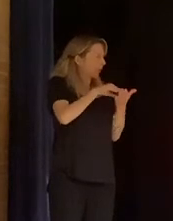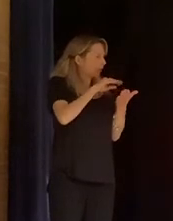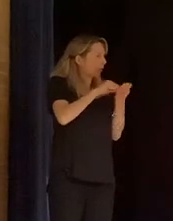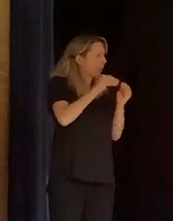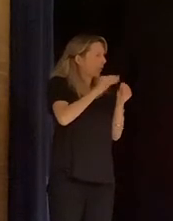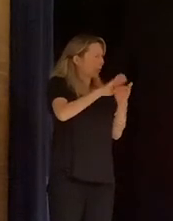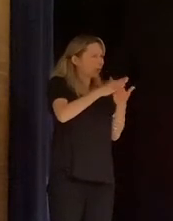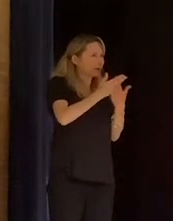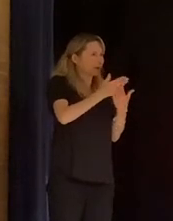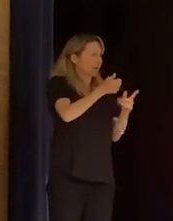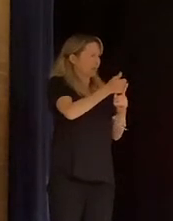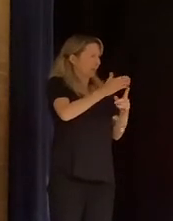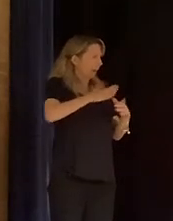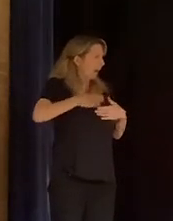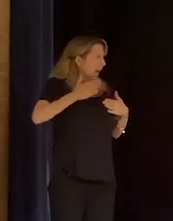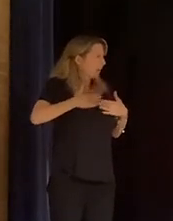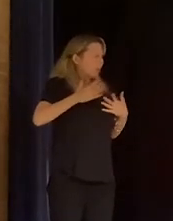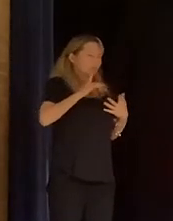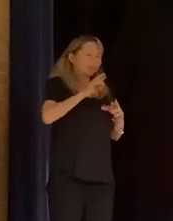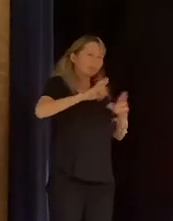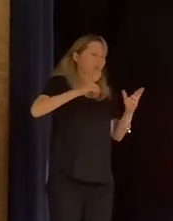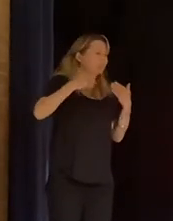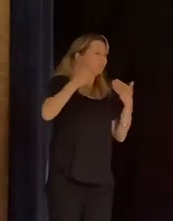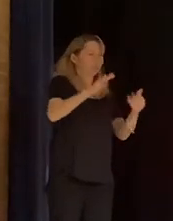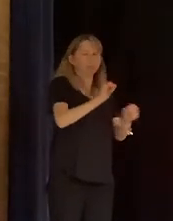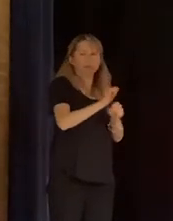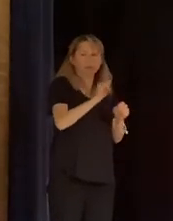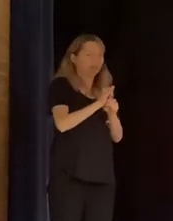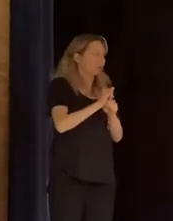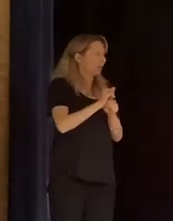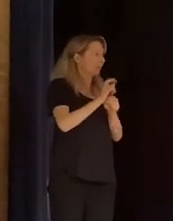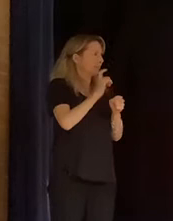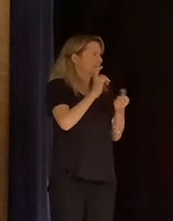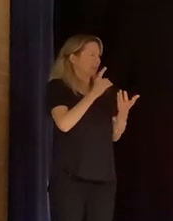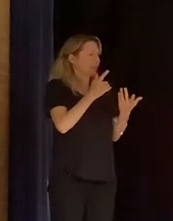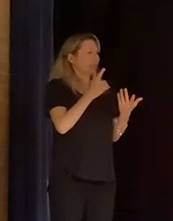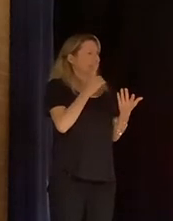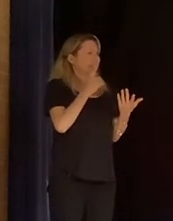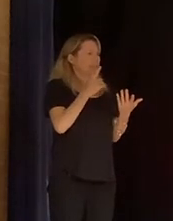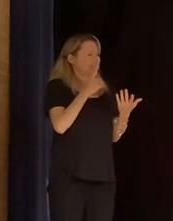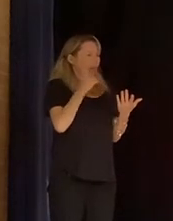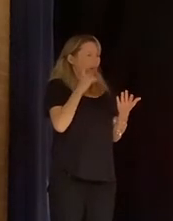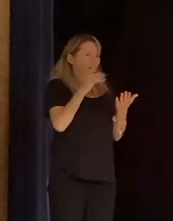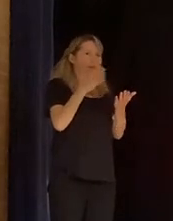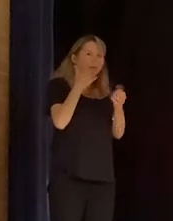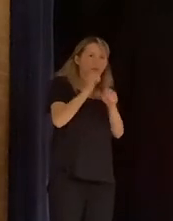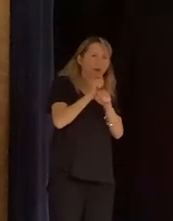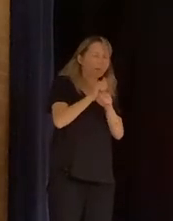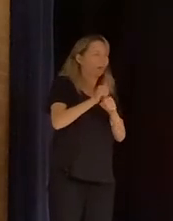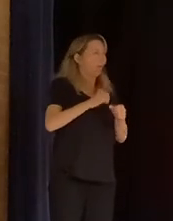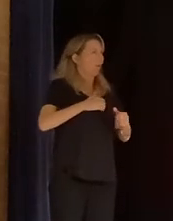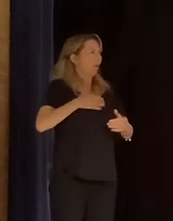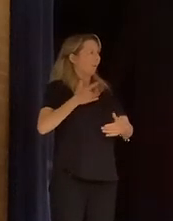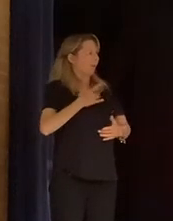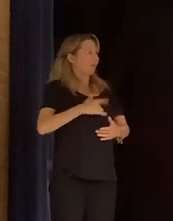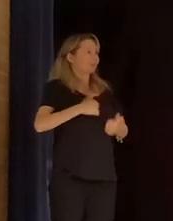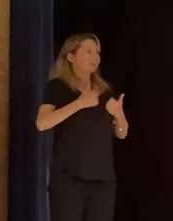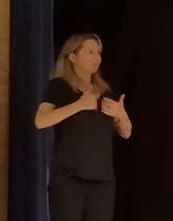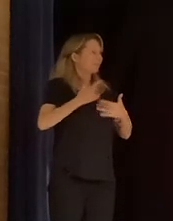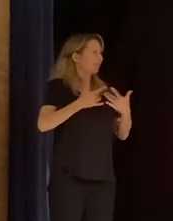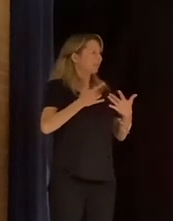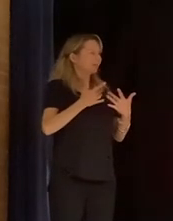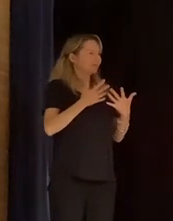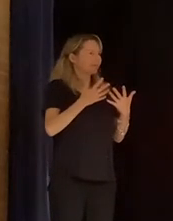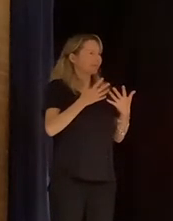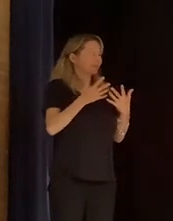often happy to learn and ready to work. Acknowledging his good work motivated him to perform tasks really well. His